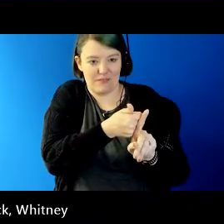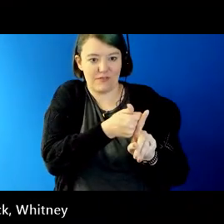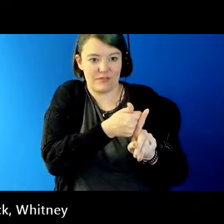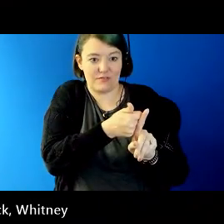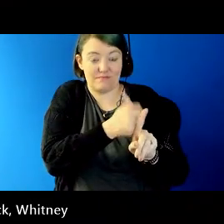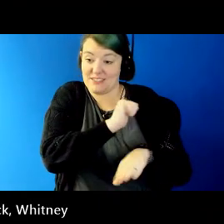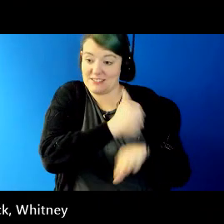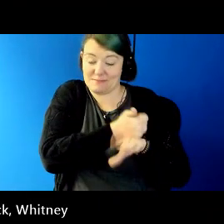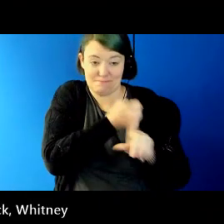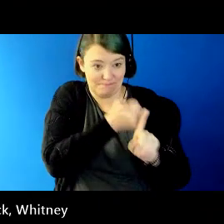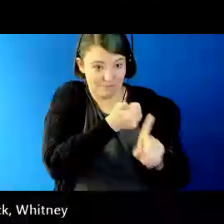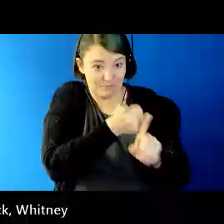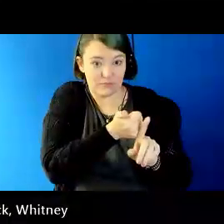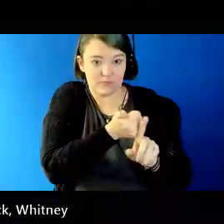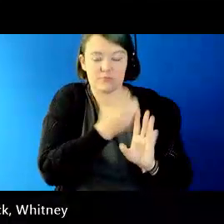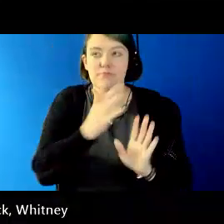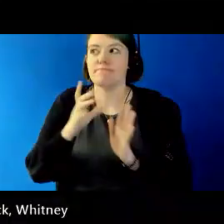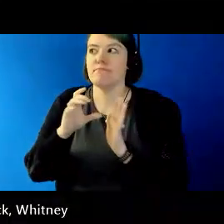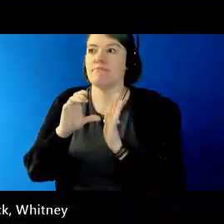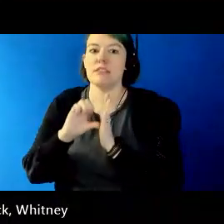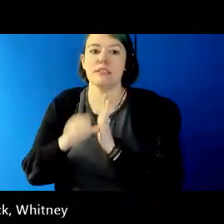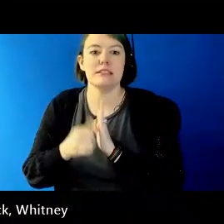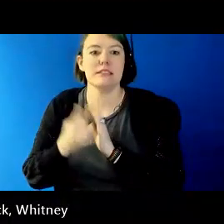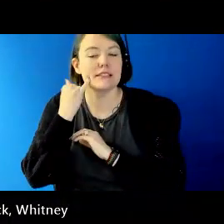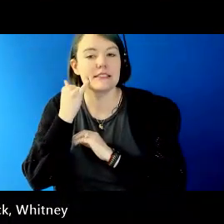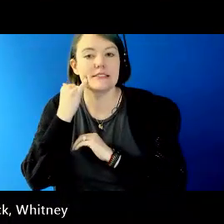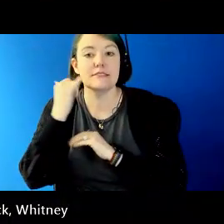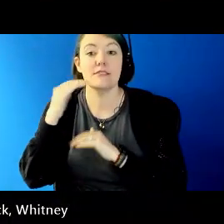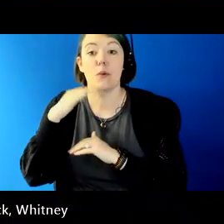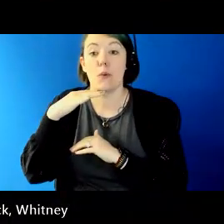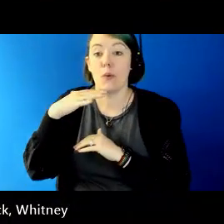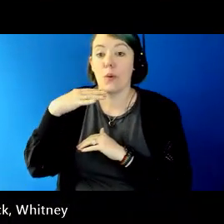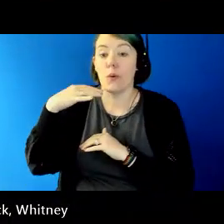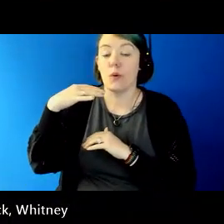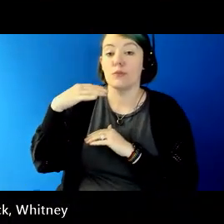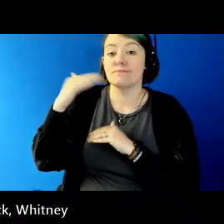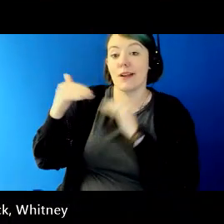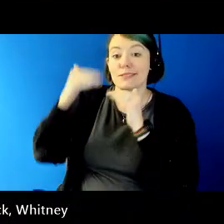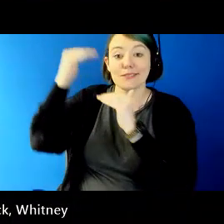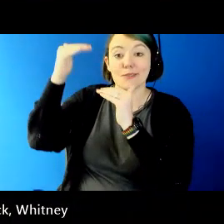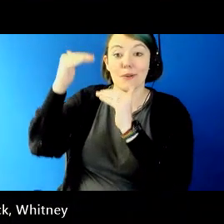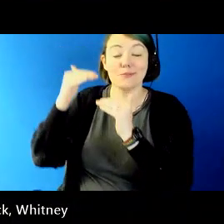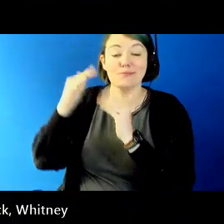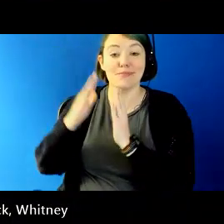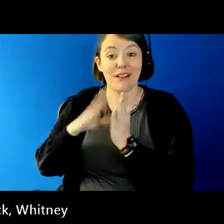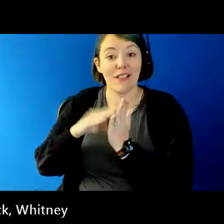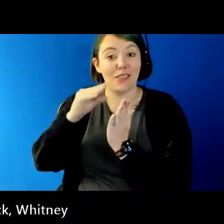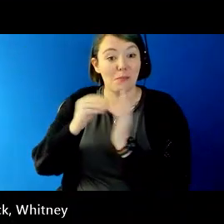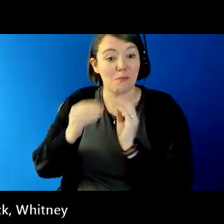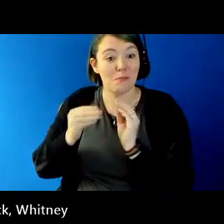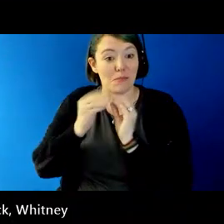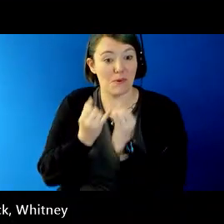own, especially if they are in their adult years and they're learning independence, financial management. This is a resource and a financial